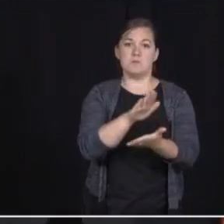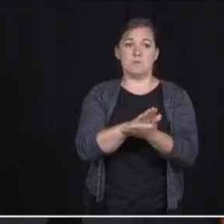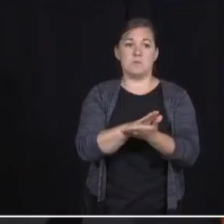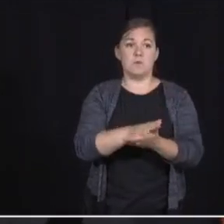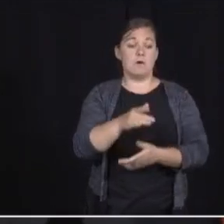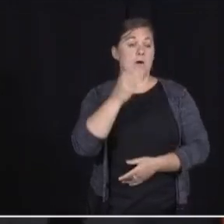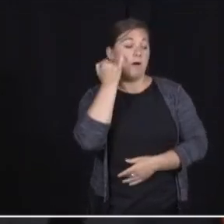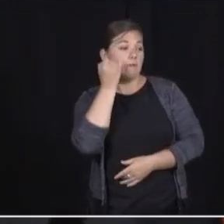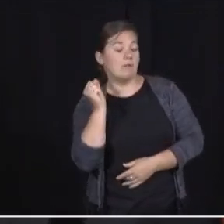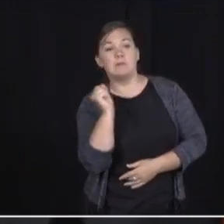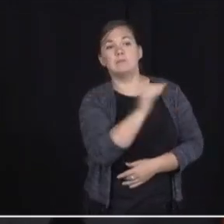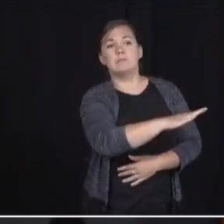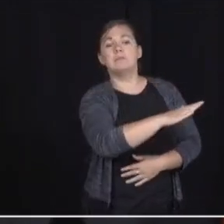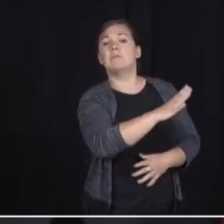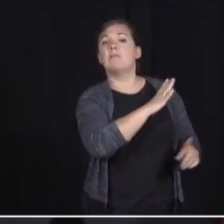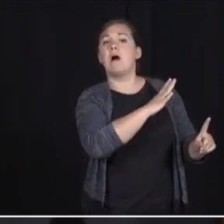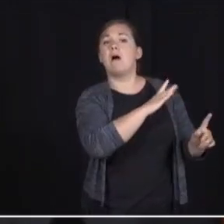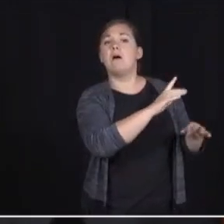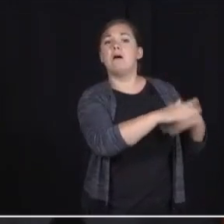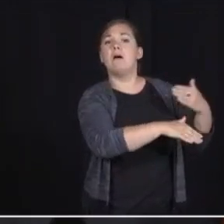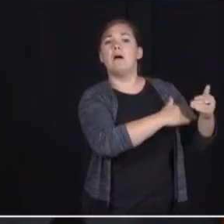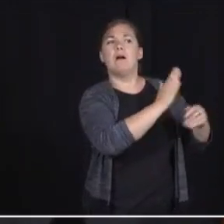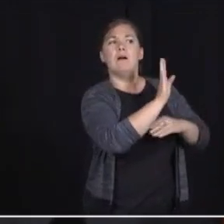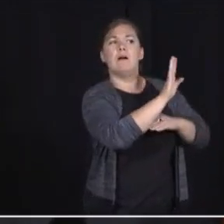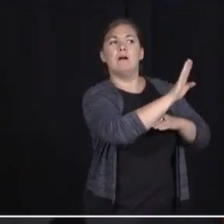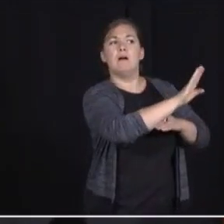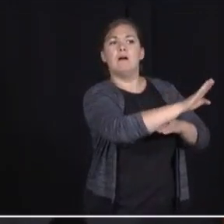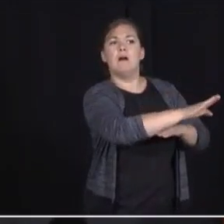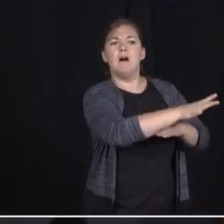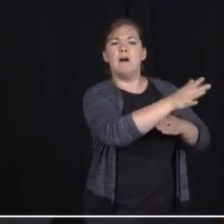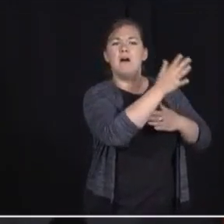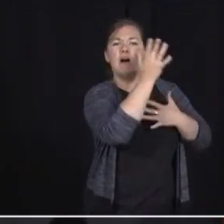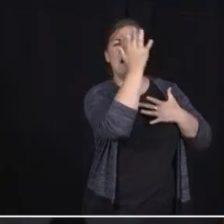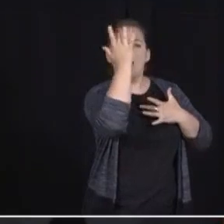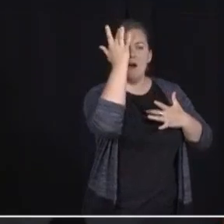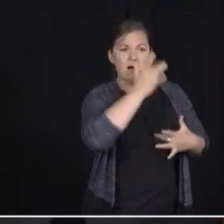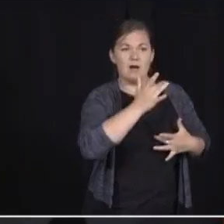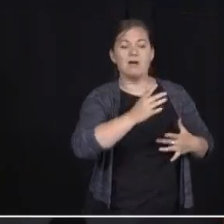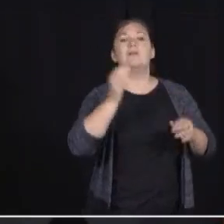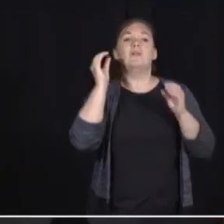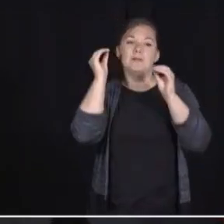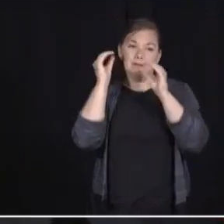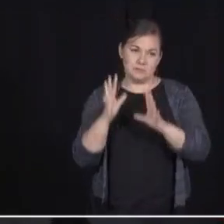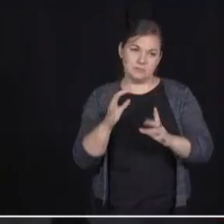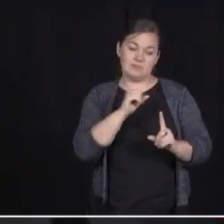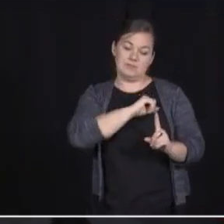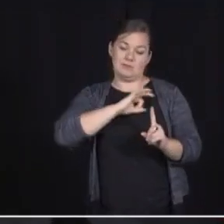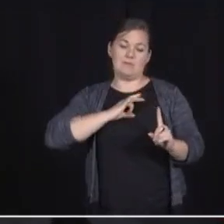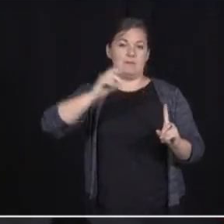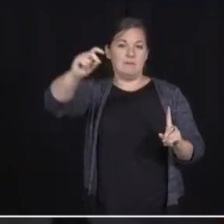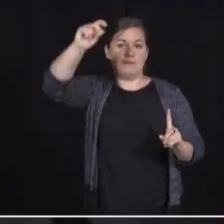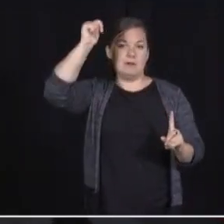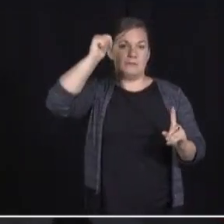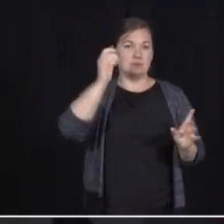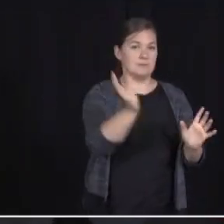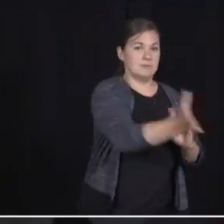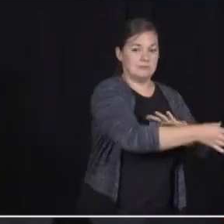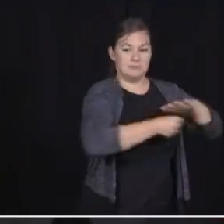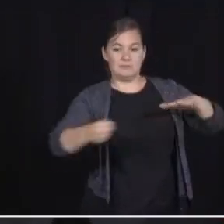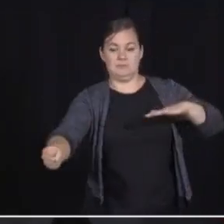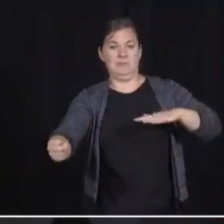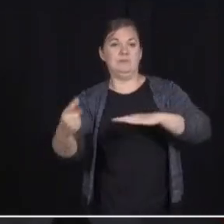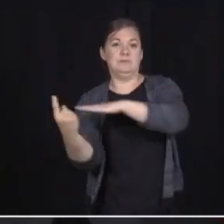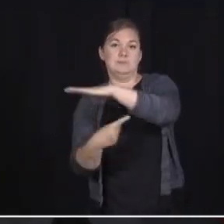school, then the teachers and the staff will be trained on how to isolate the child quickly, notify their caregiver if it's a young